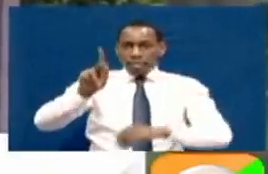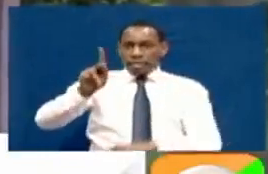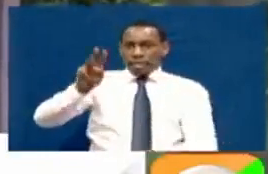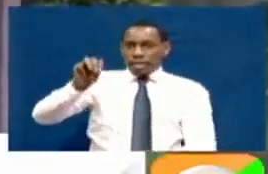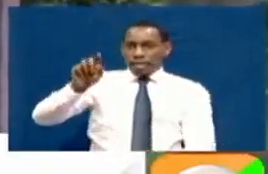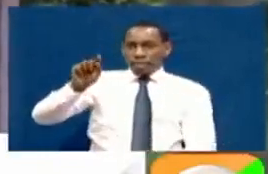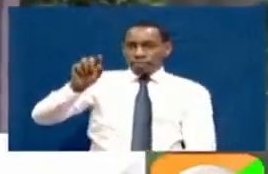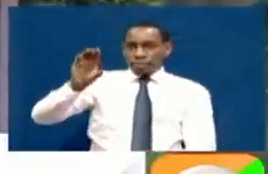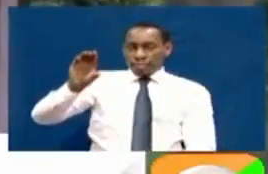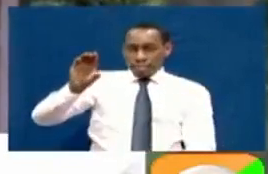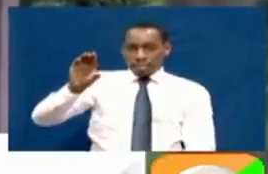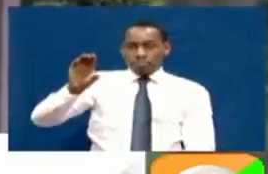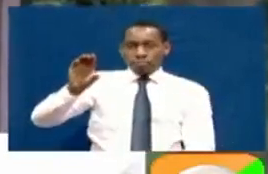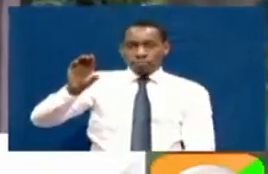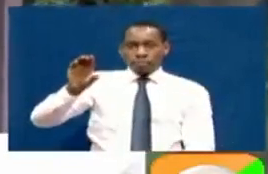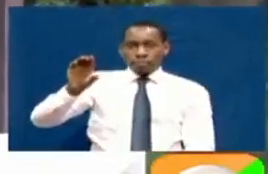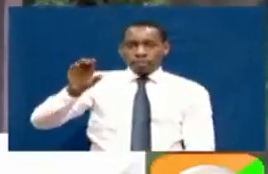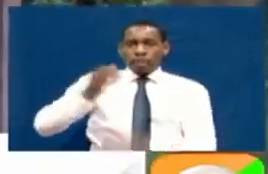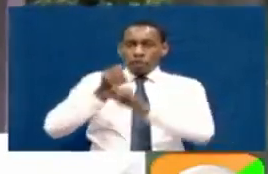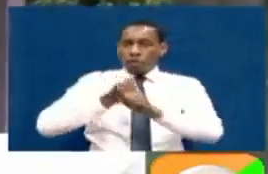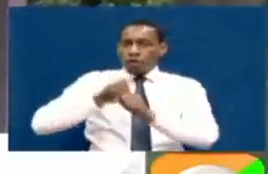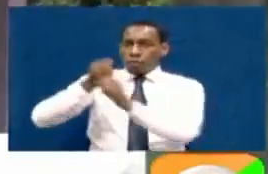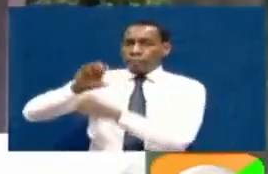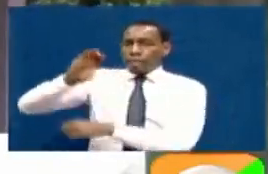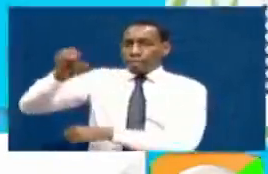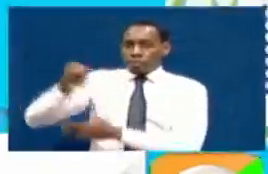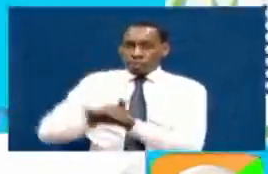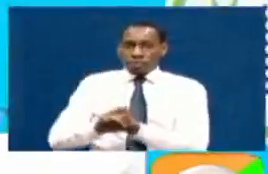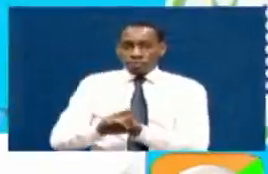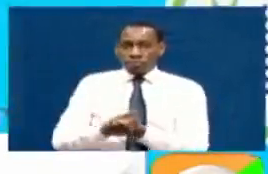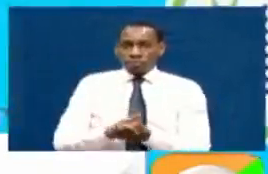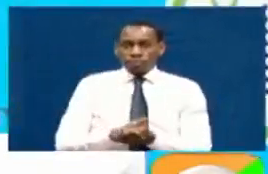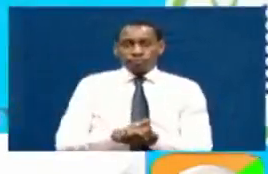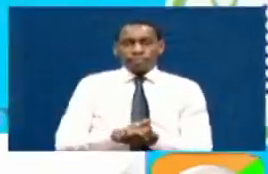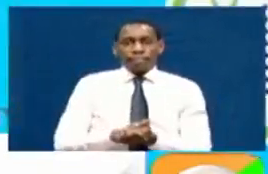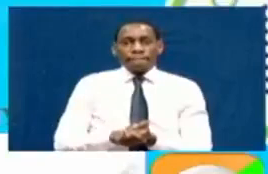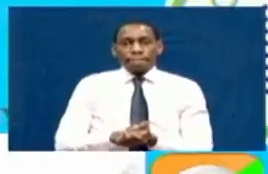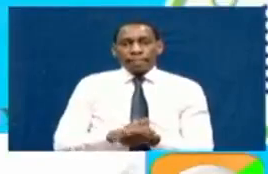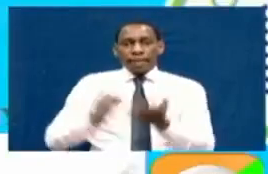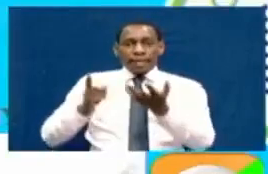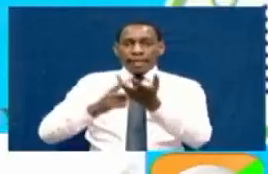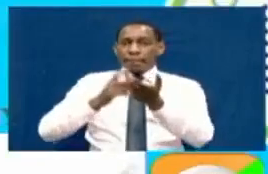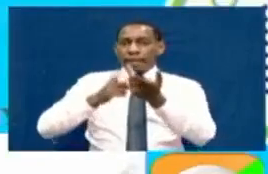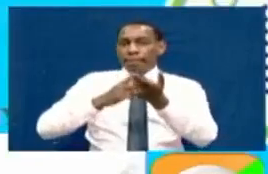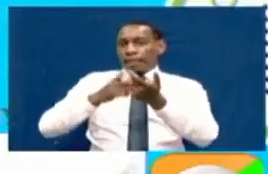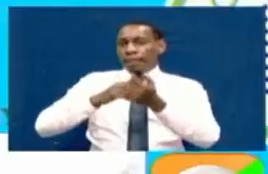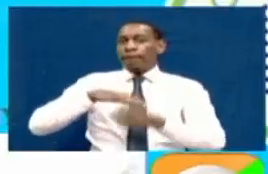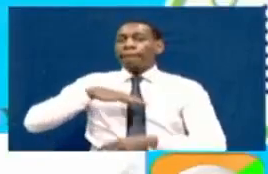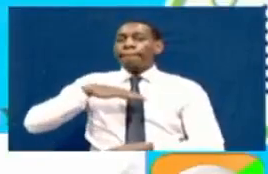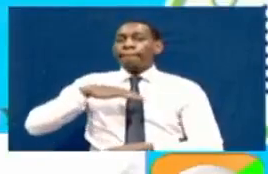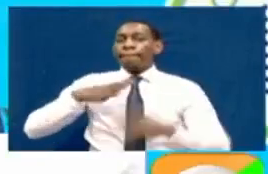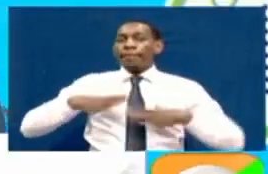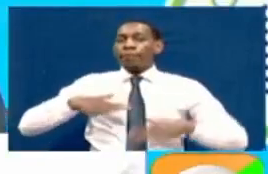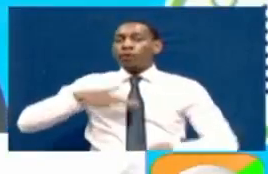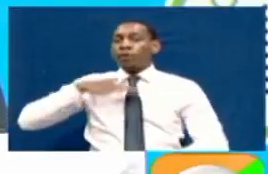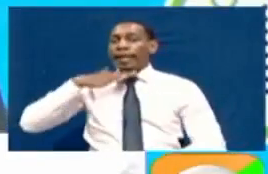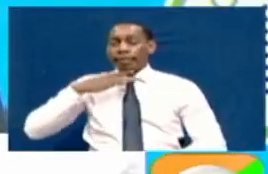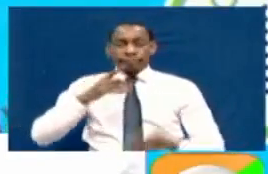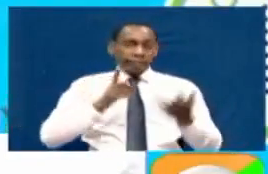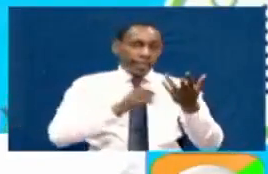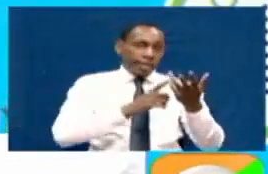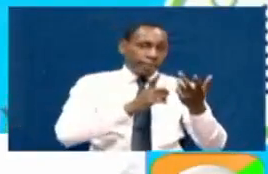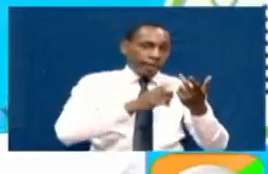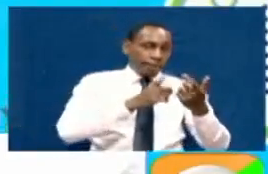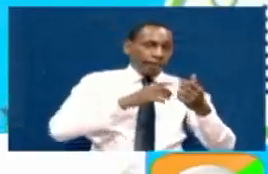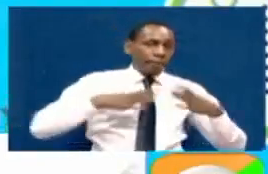Medical Training College, KMTC, Homa Bay Town campus. The number of people who will die in this country, or the number of